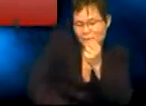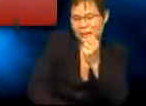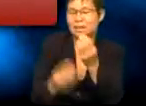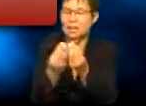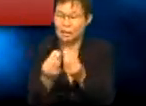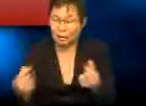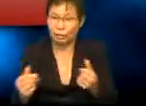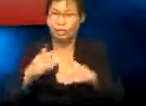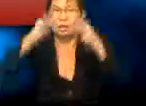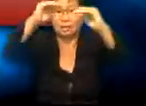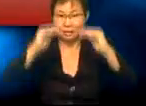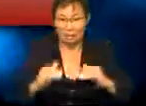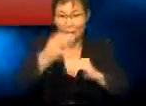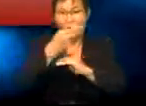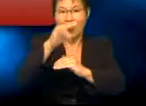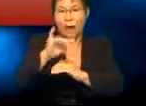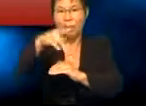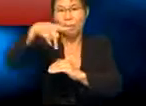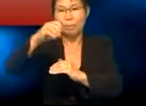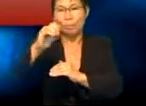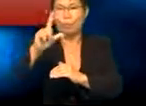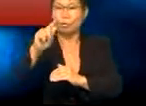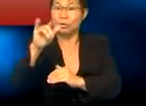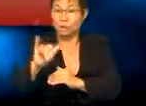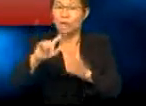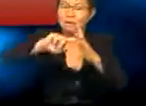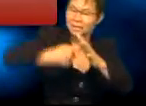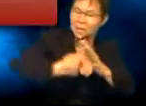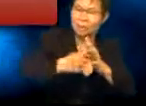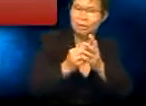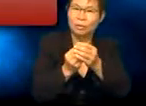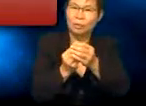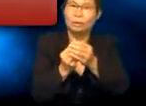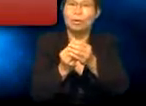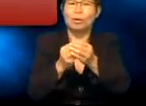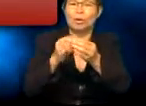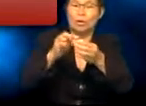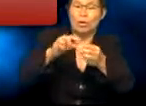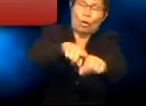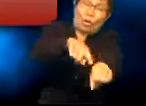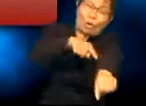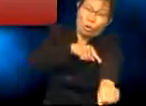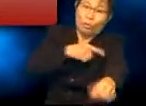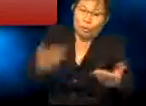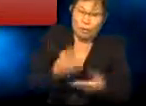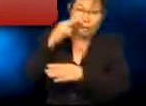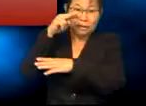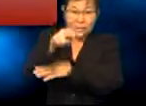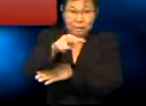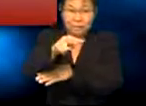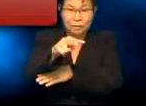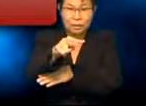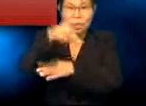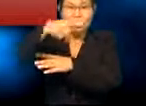ground. Next, the hypocotyl will start to become longer. Here, you can see that